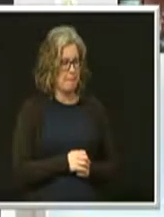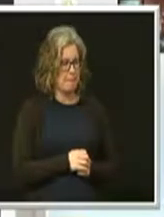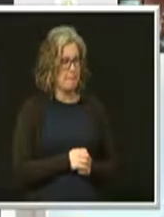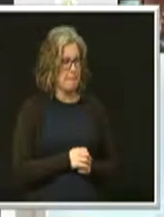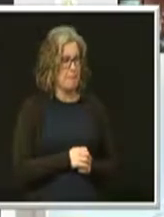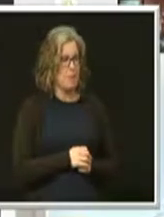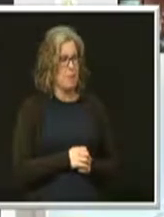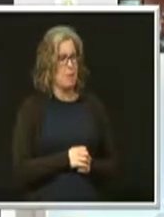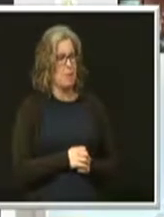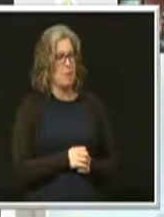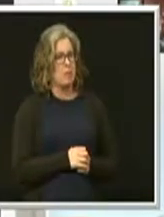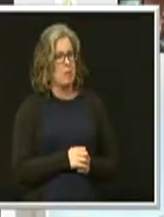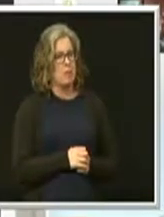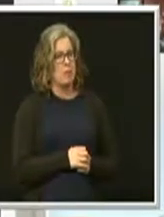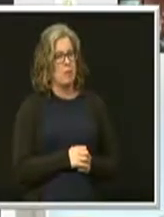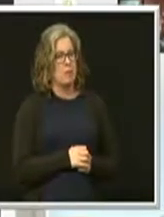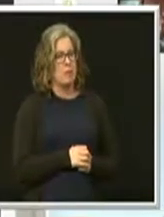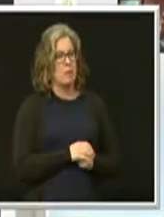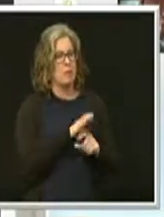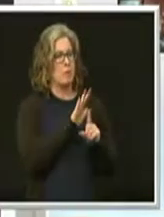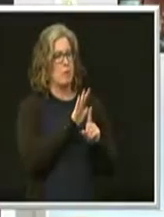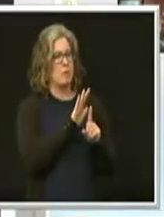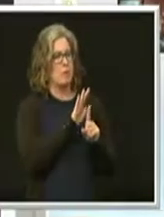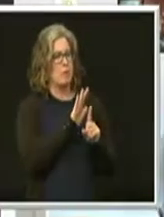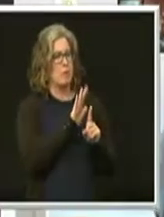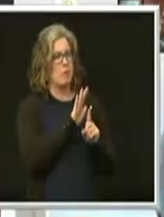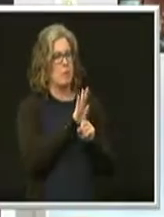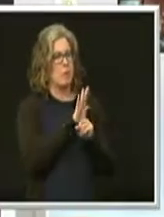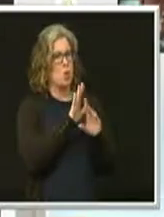and there are no